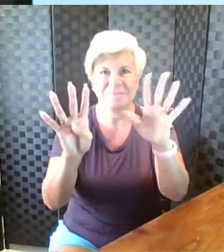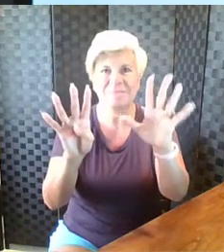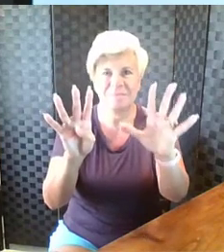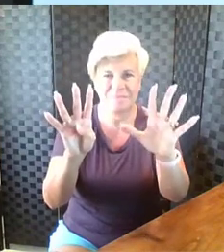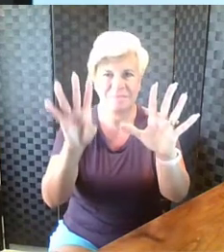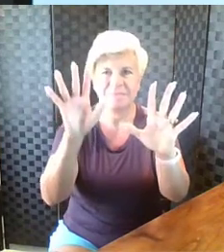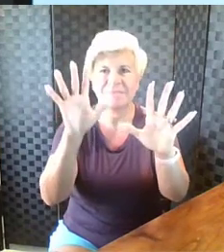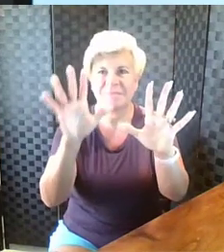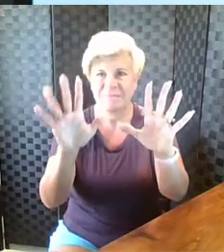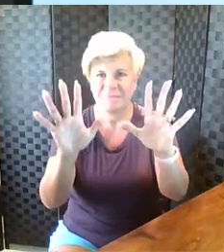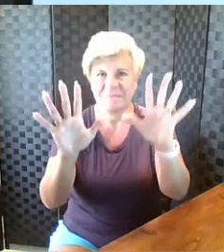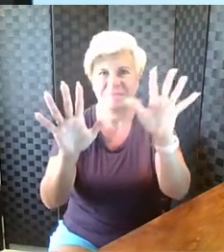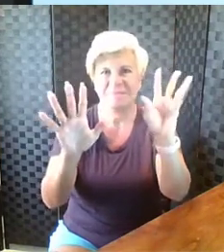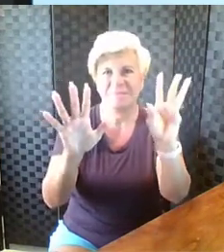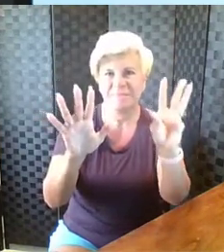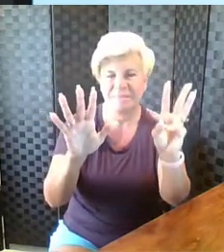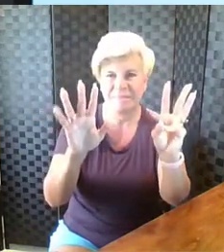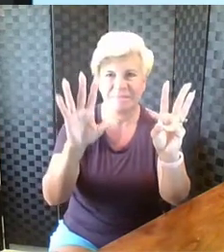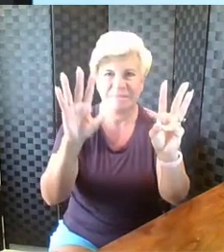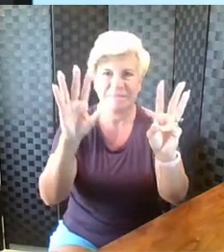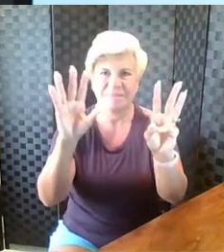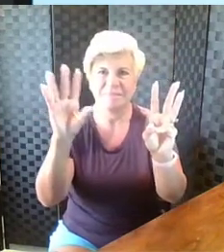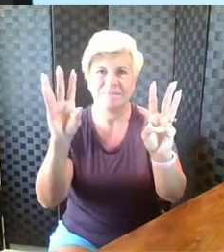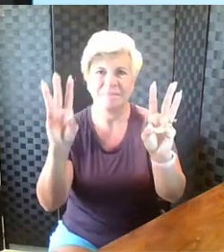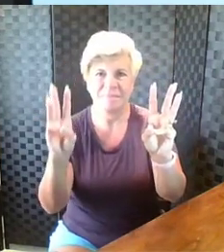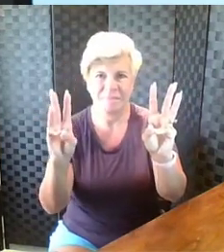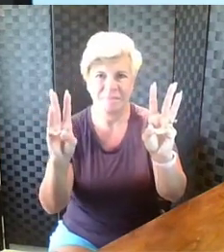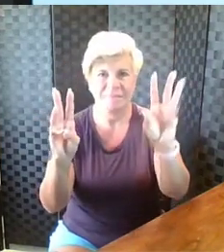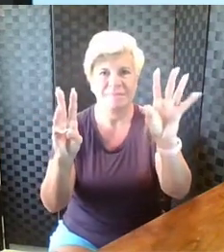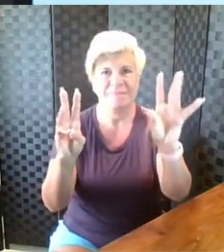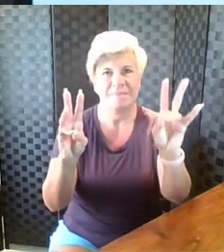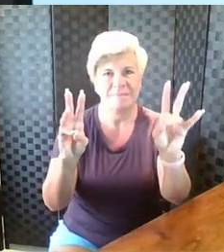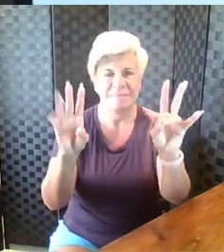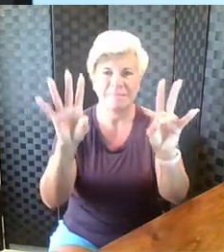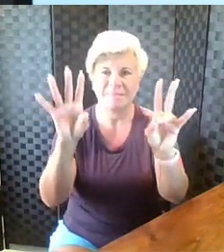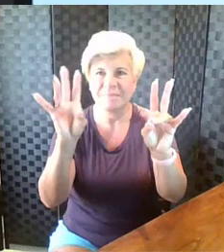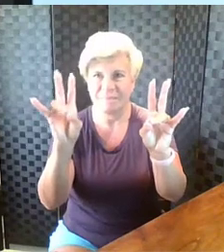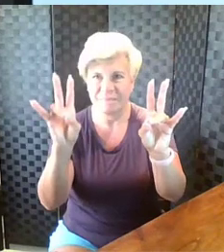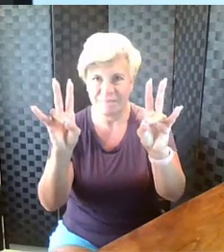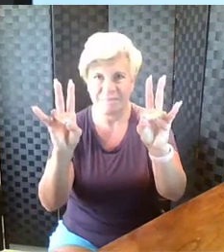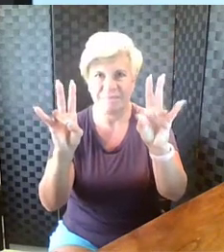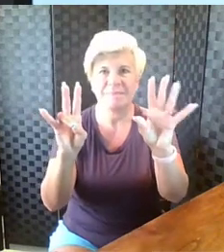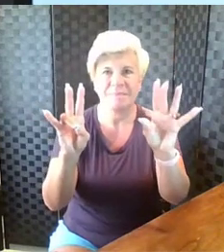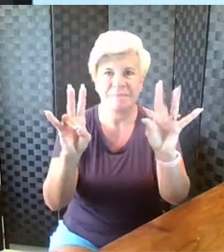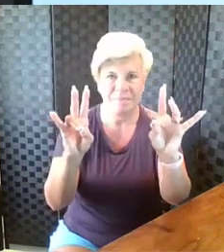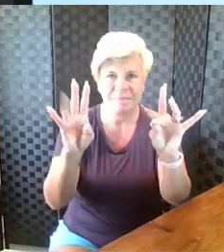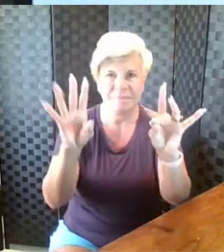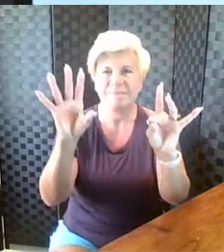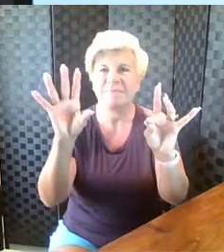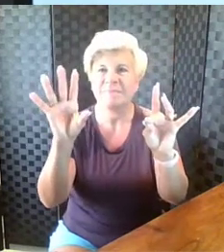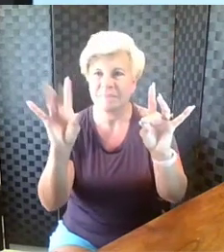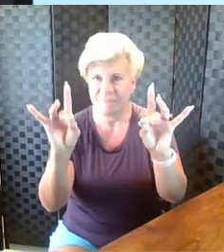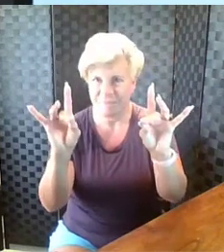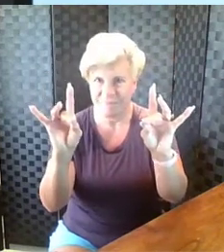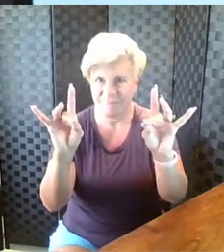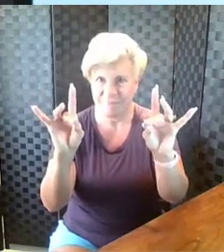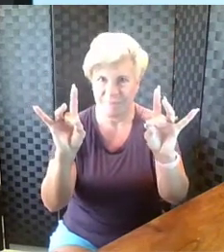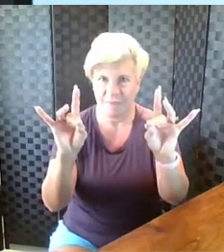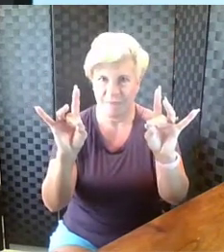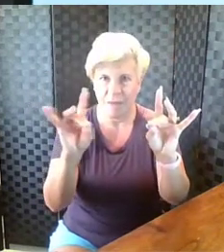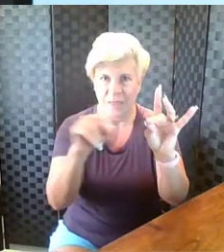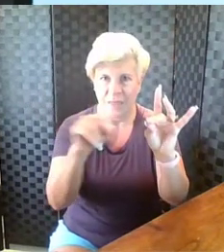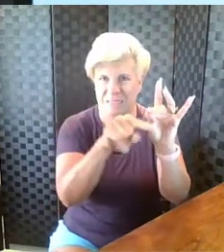4, 5, 5, 6, 6, 7, 7, 8,